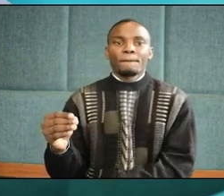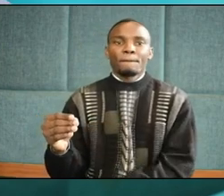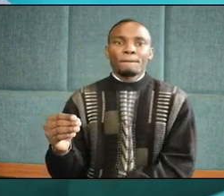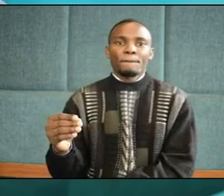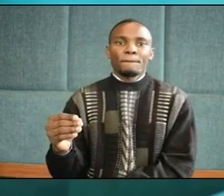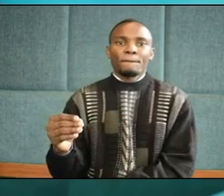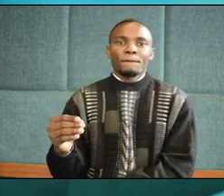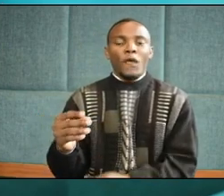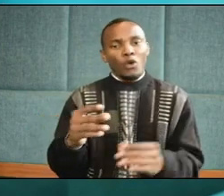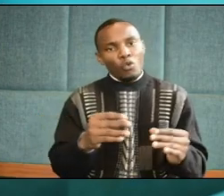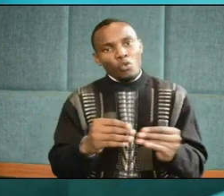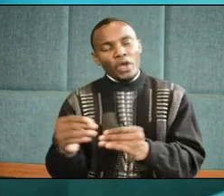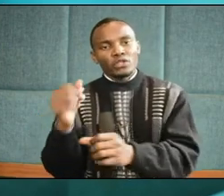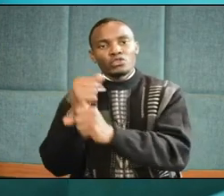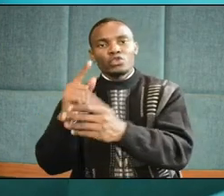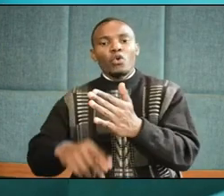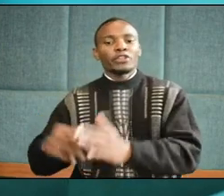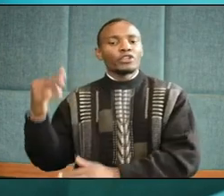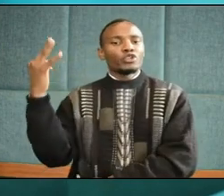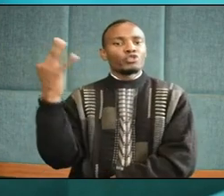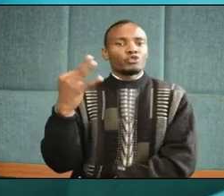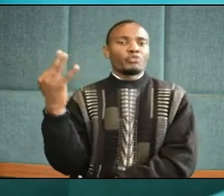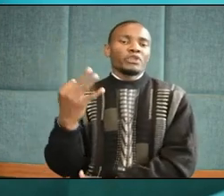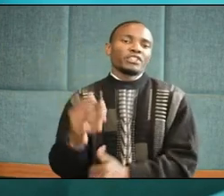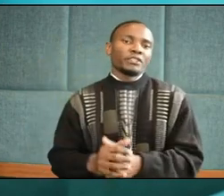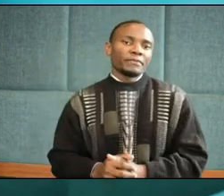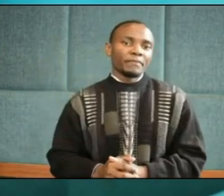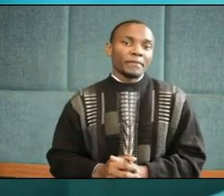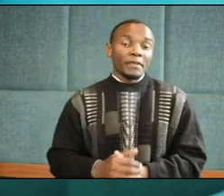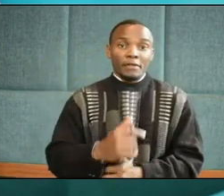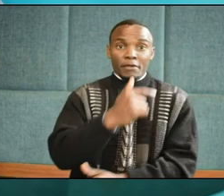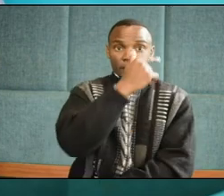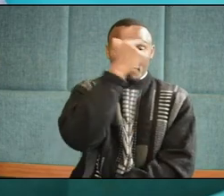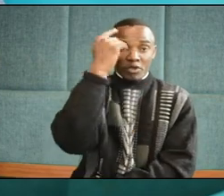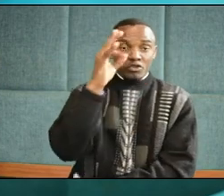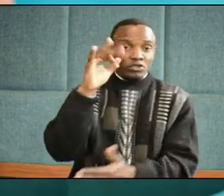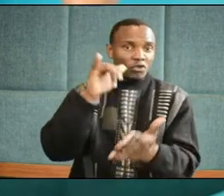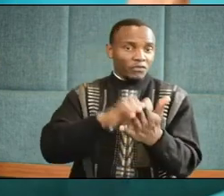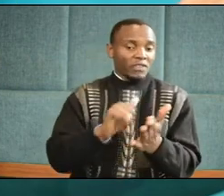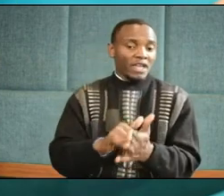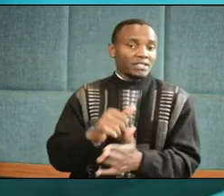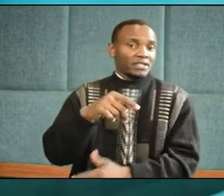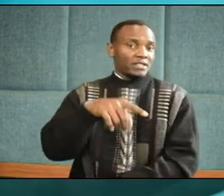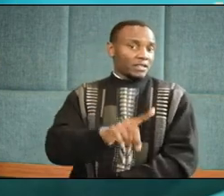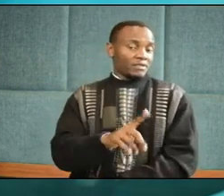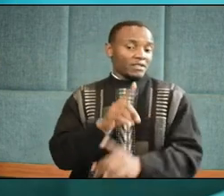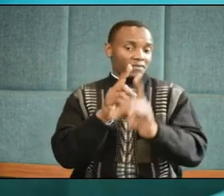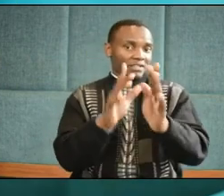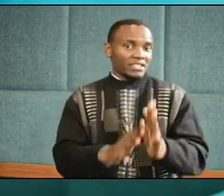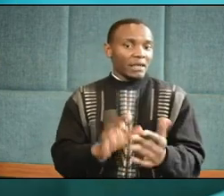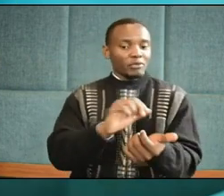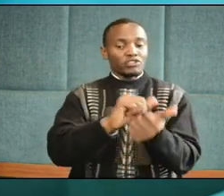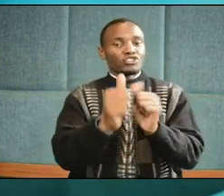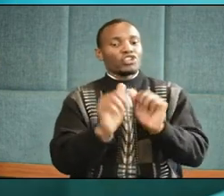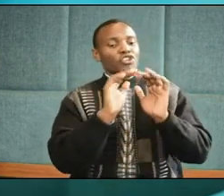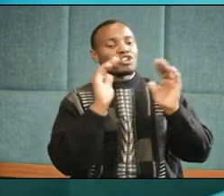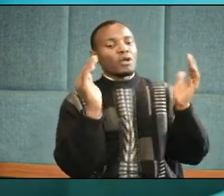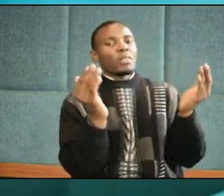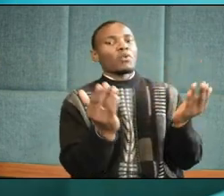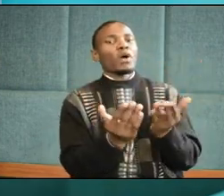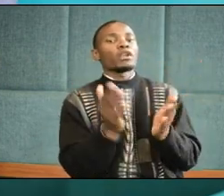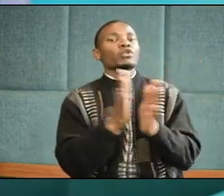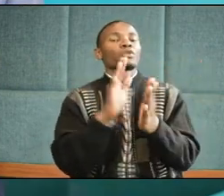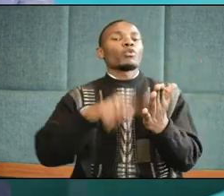on to preach the gospel. And because of that, they turned the world upside down with